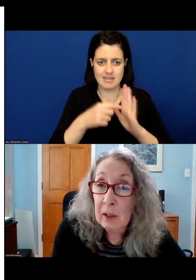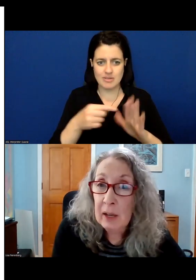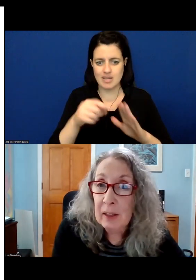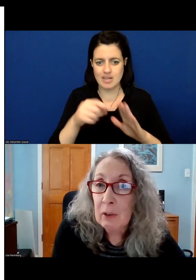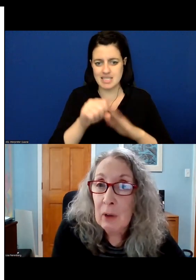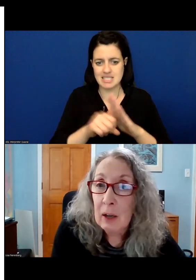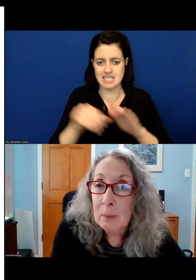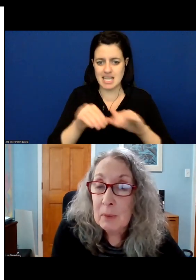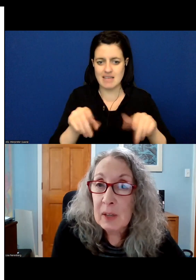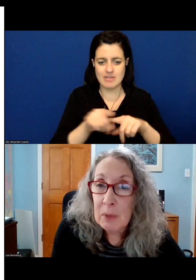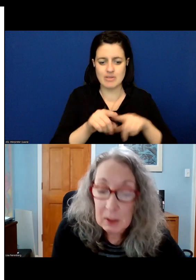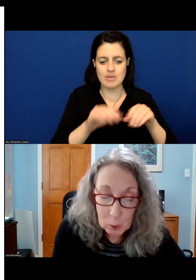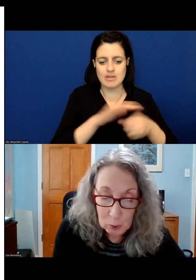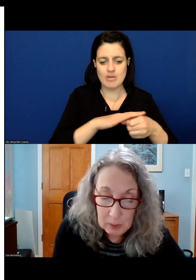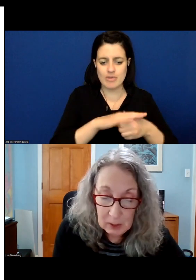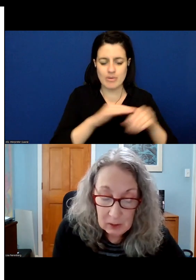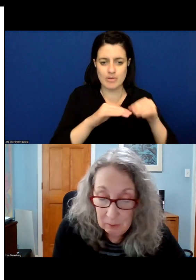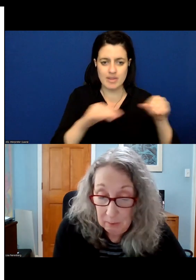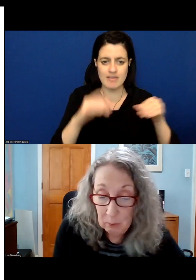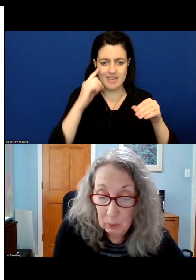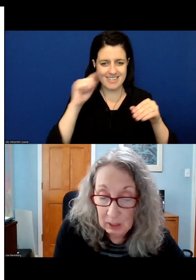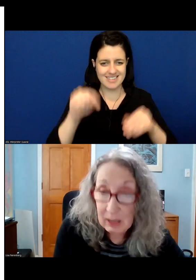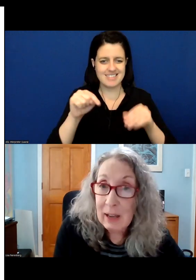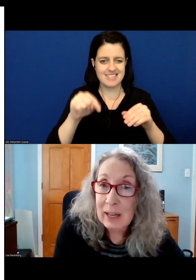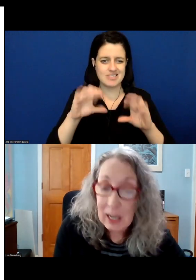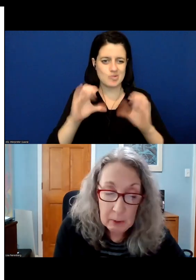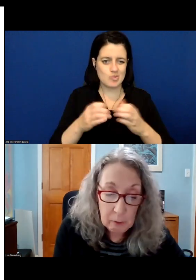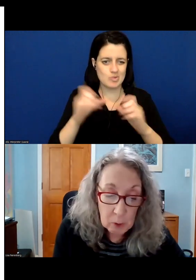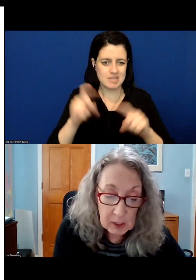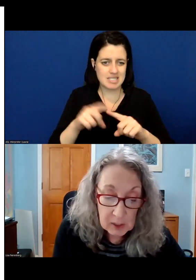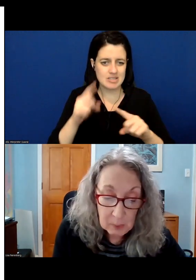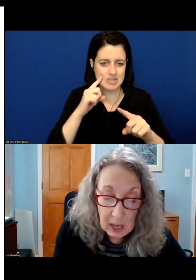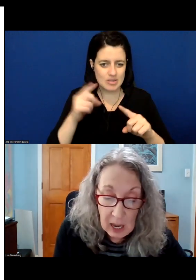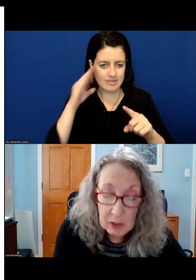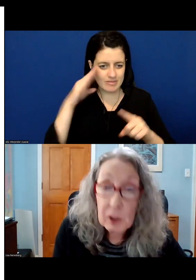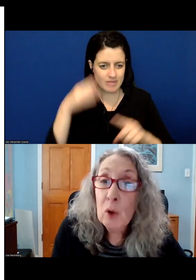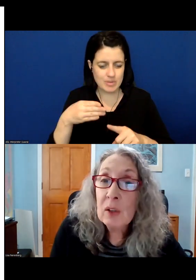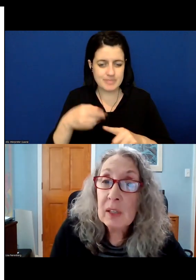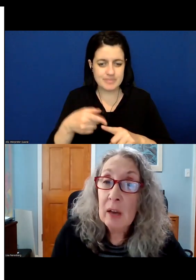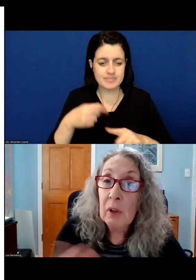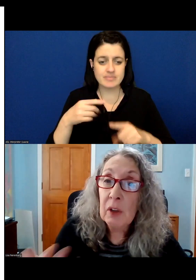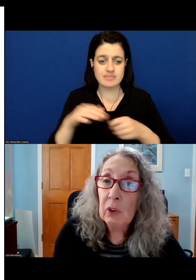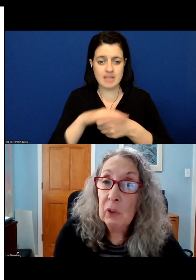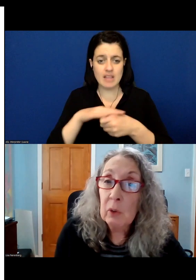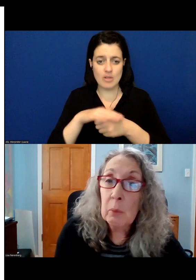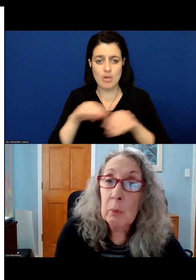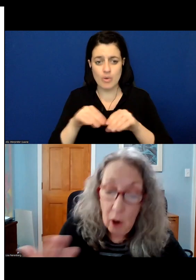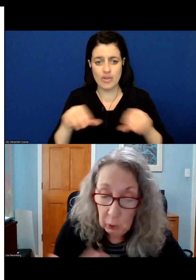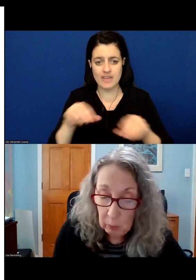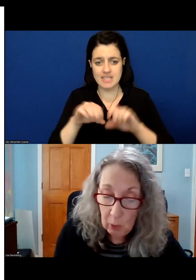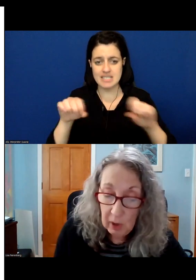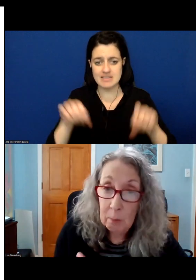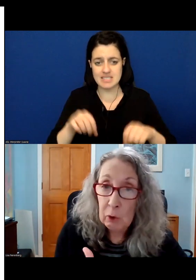as well. And I think is something this group needs to really kind of keep in focus. At the local level, there's a system